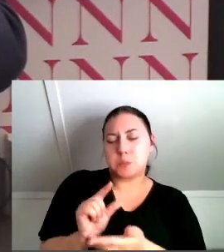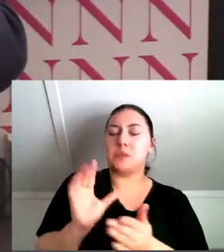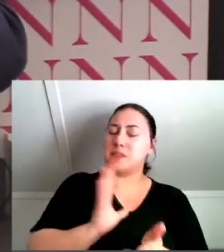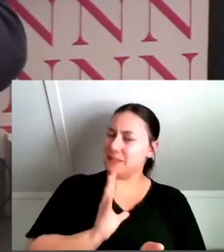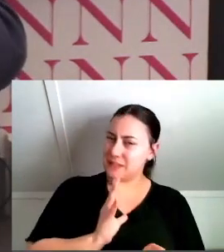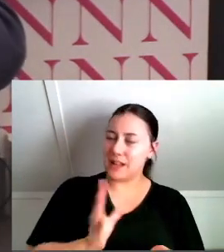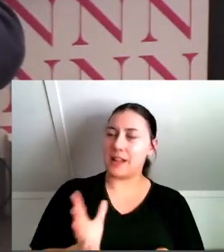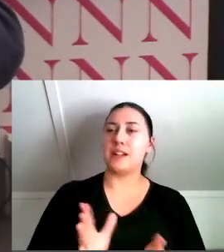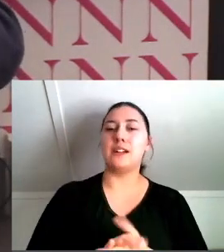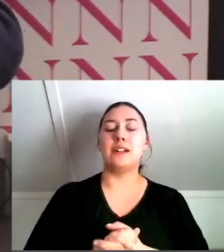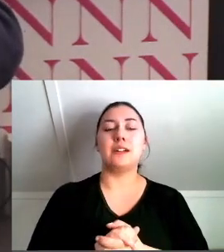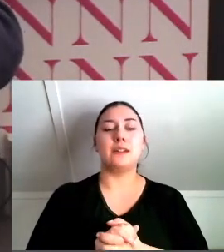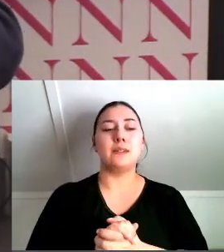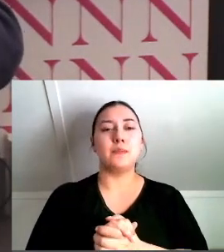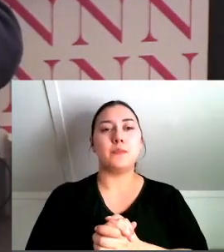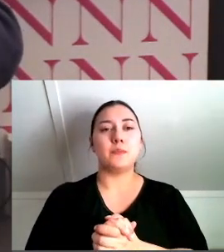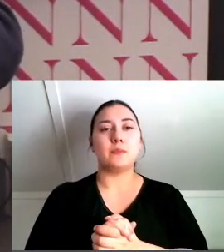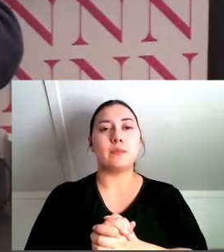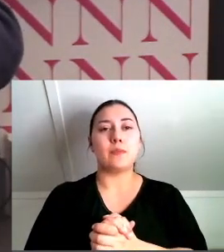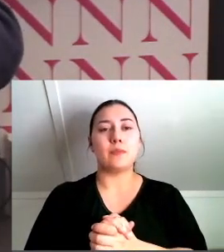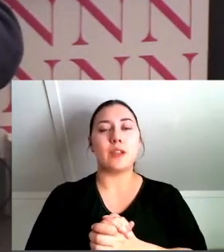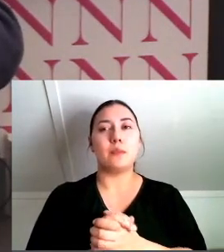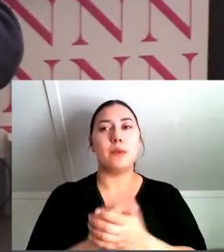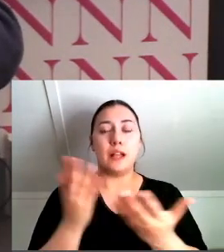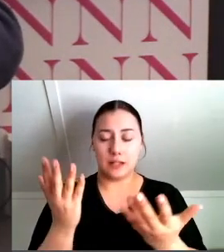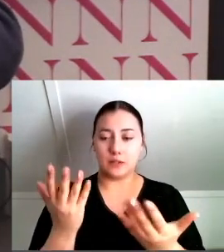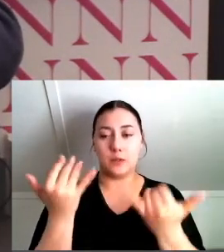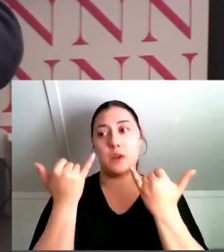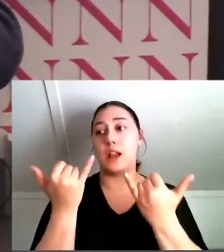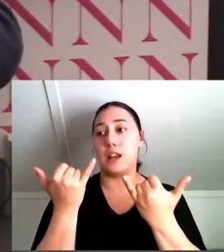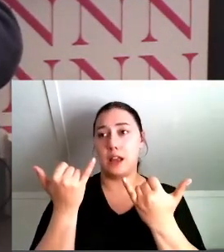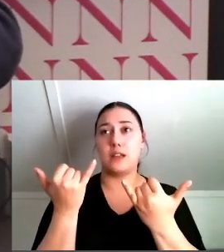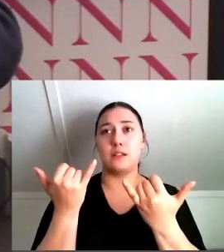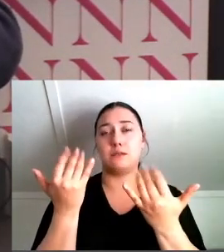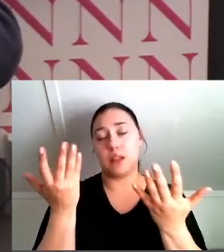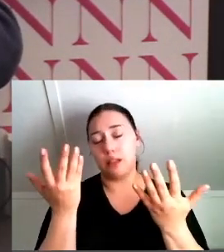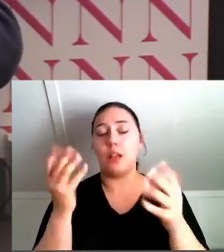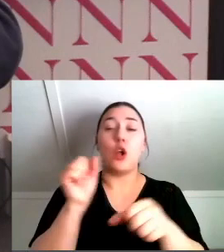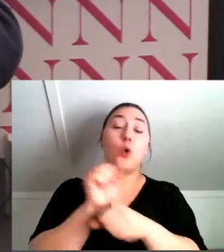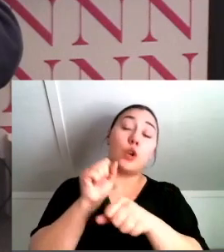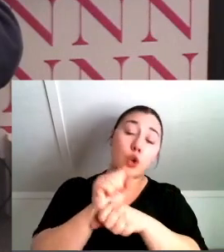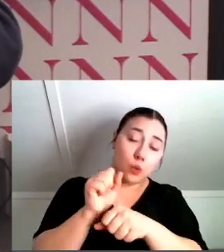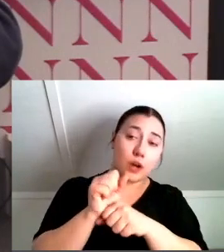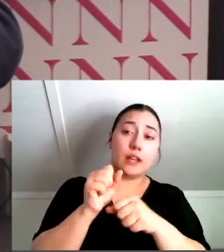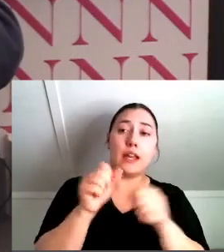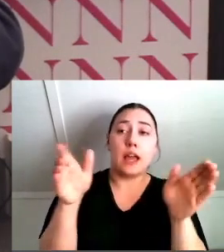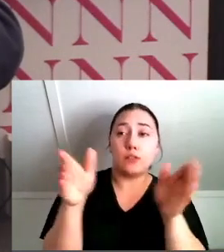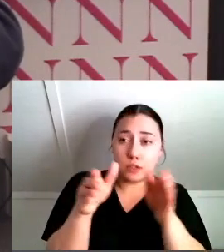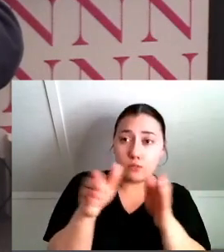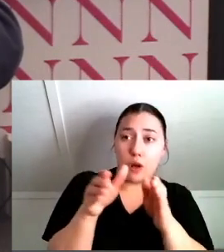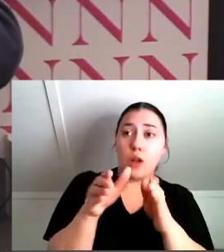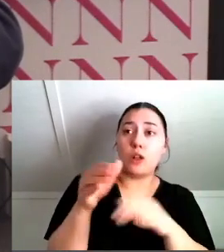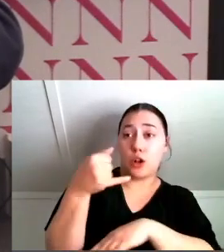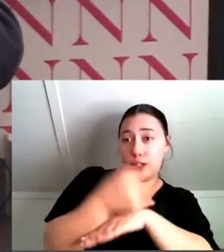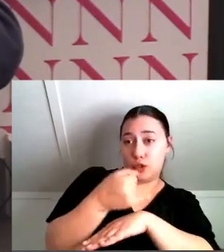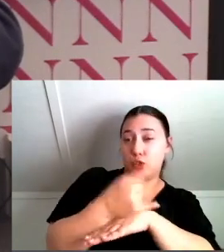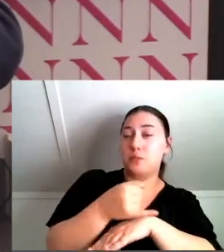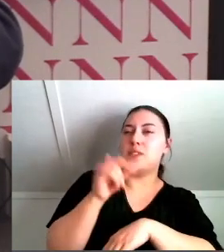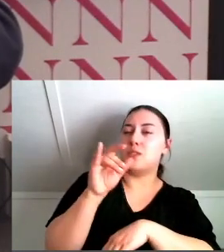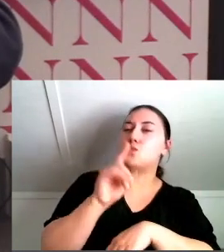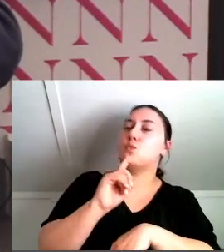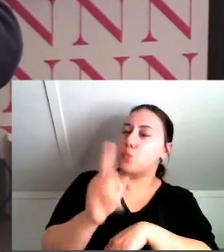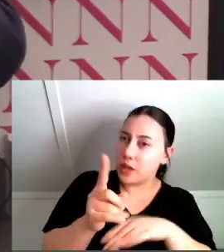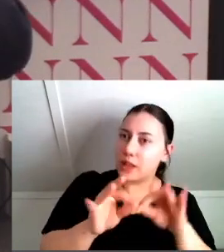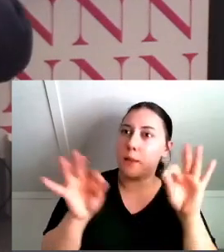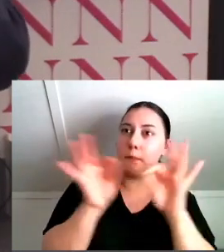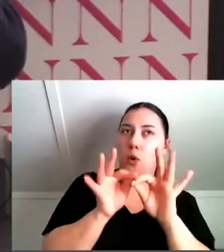aren't necessarily tiny, but when you're working at smaller institutions, that really matters because it creates a context to let them